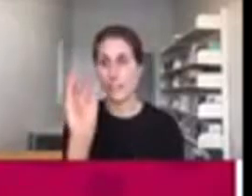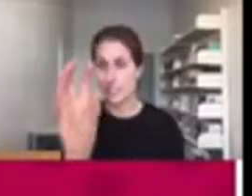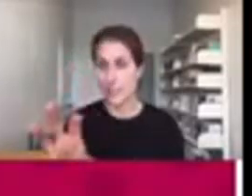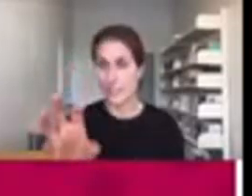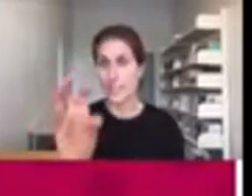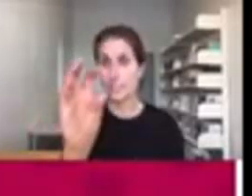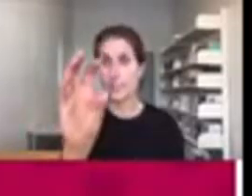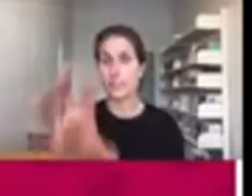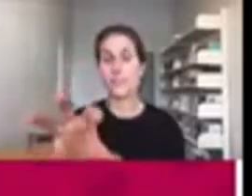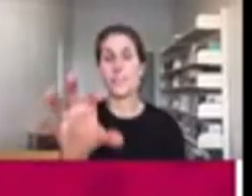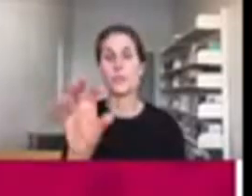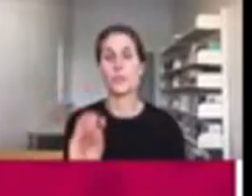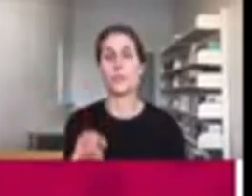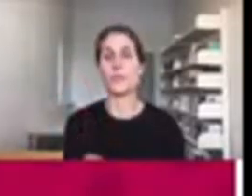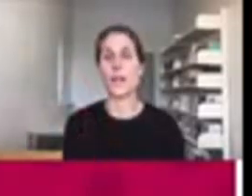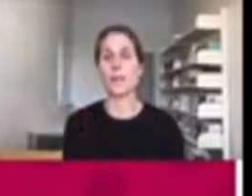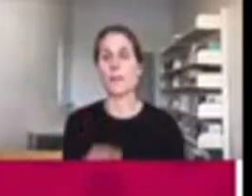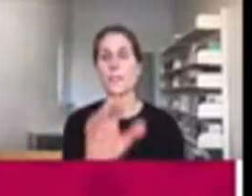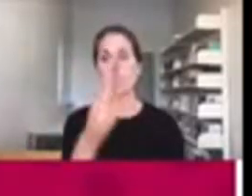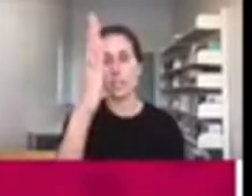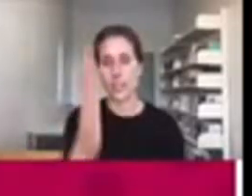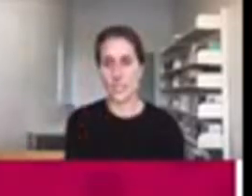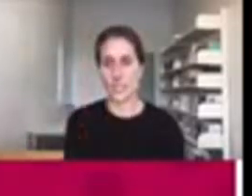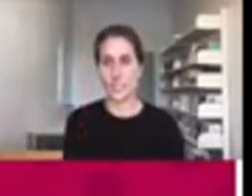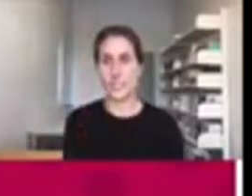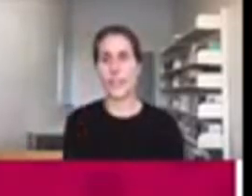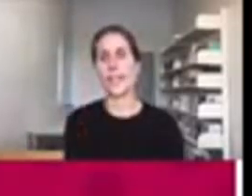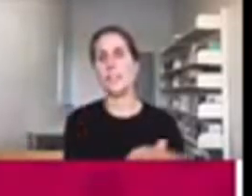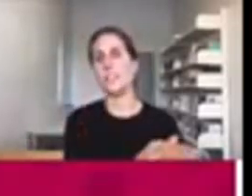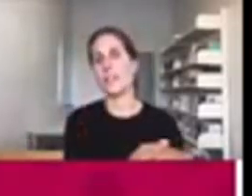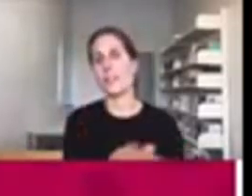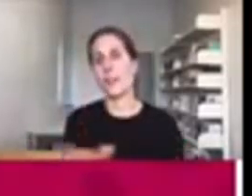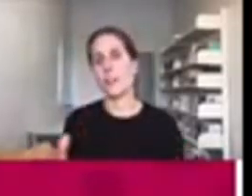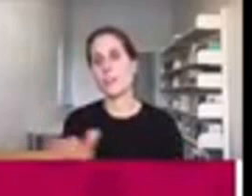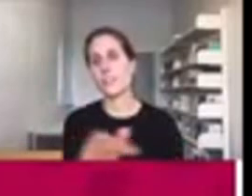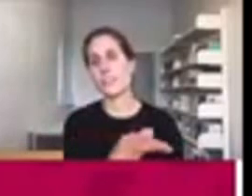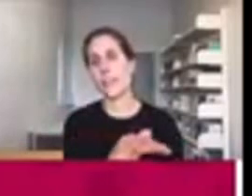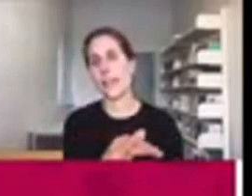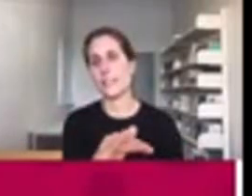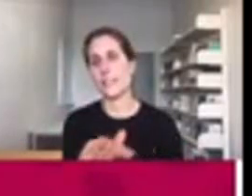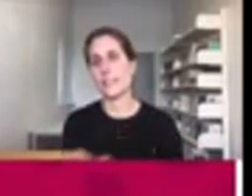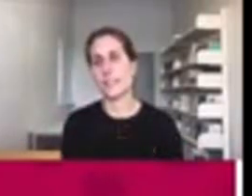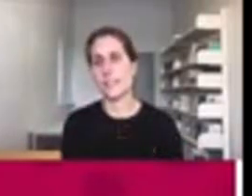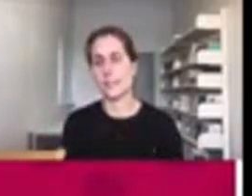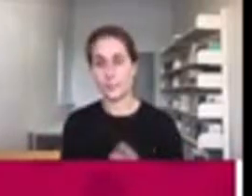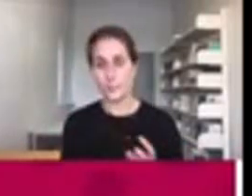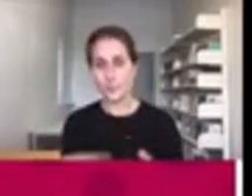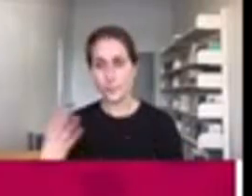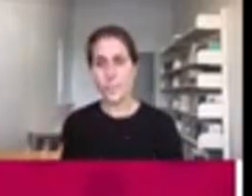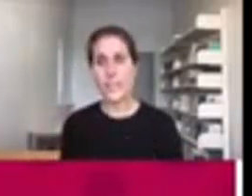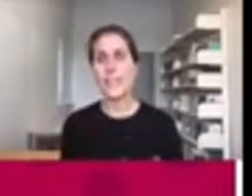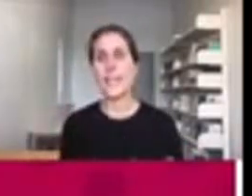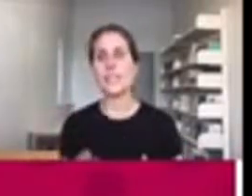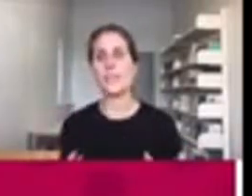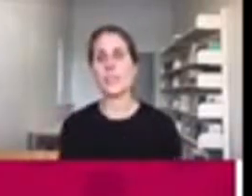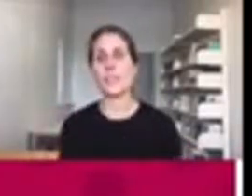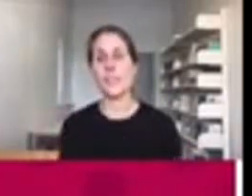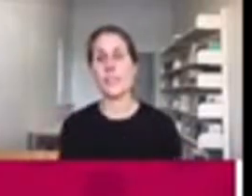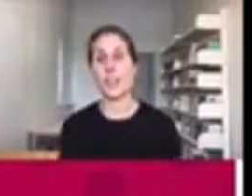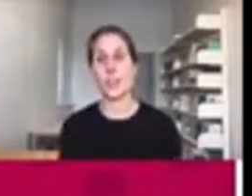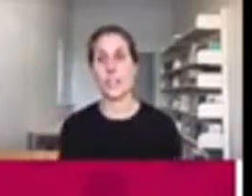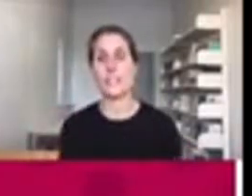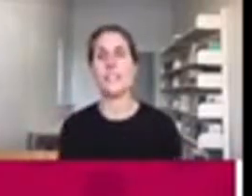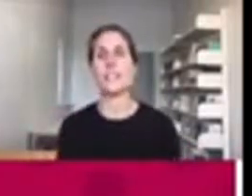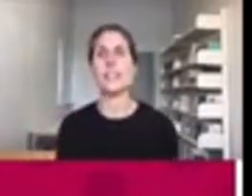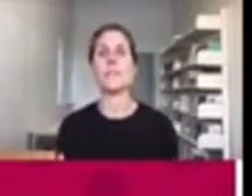in face-to-face lessons in a physical school environment, down to disengaged, and then the horizontal axis is engagement